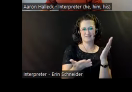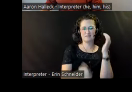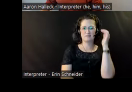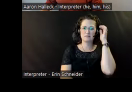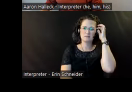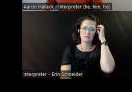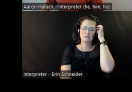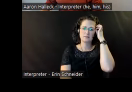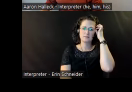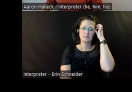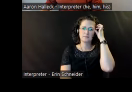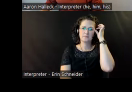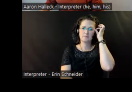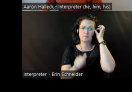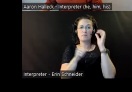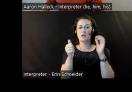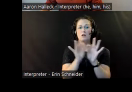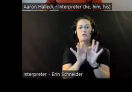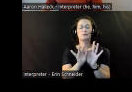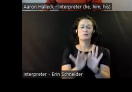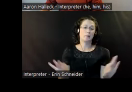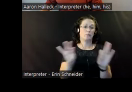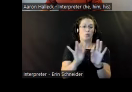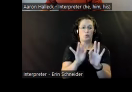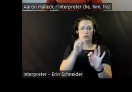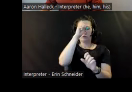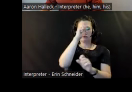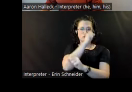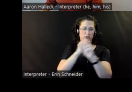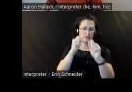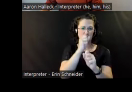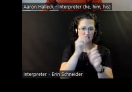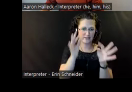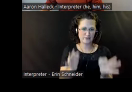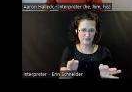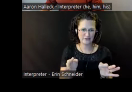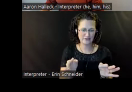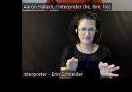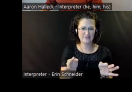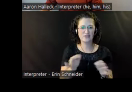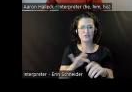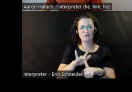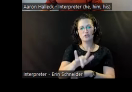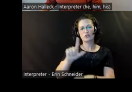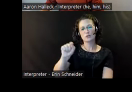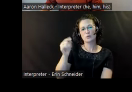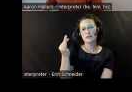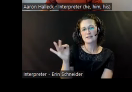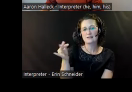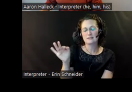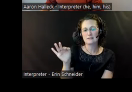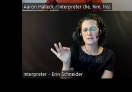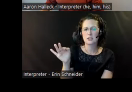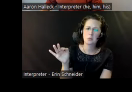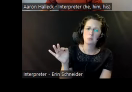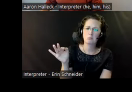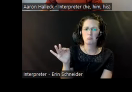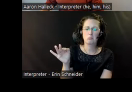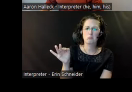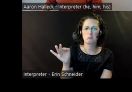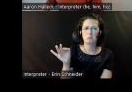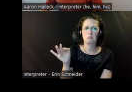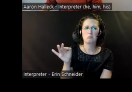very, very important strategic decision in early 2019, and that was starting to work